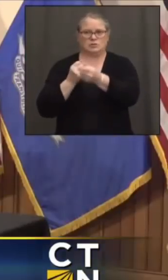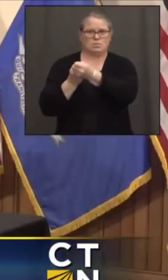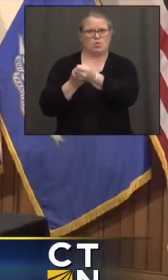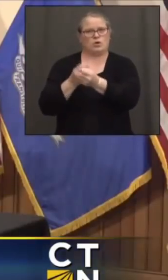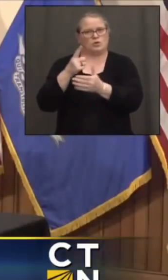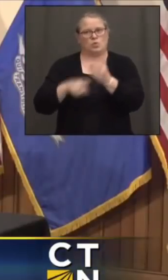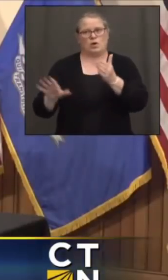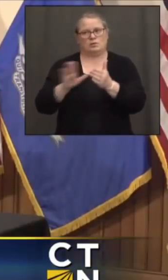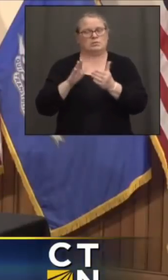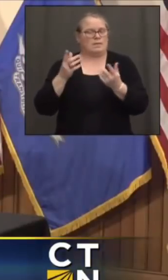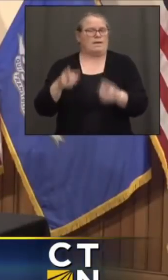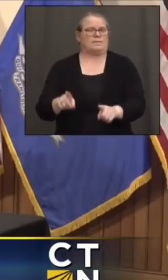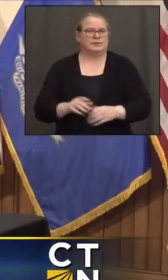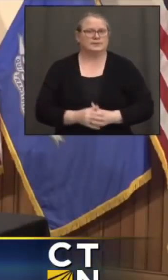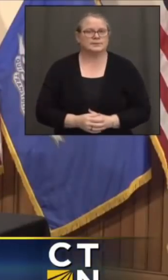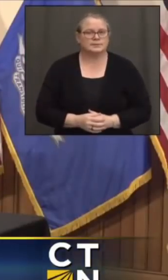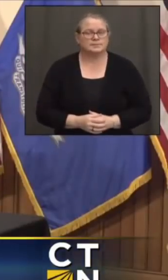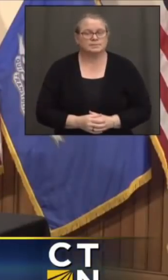Thank you.